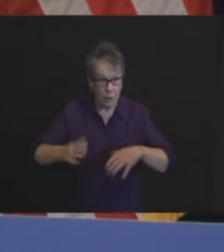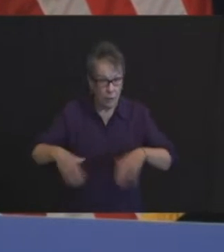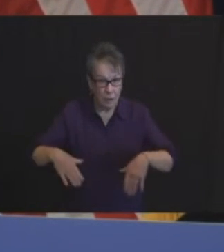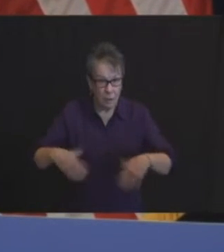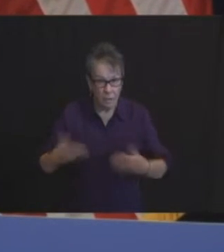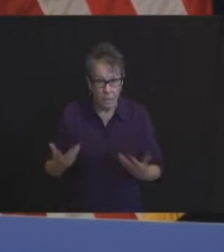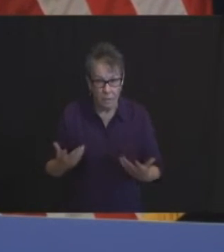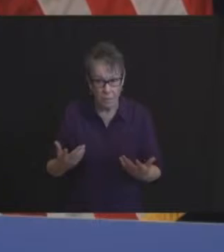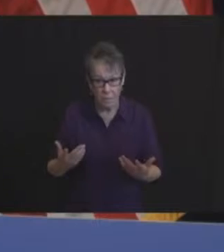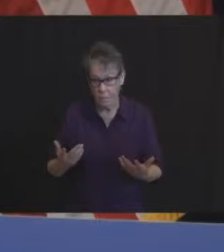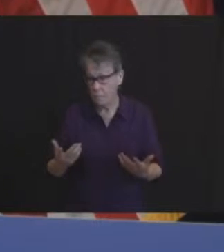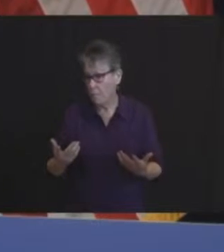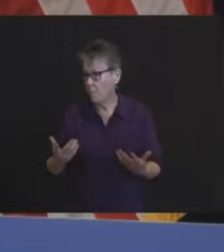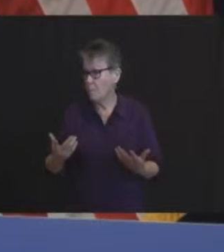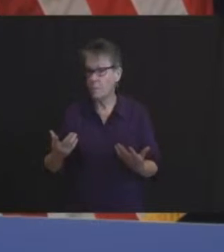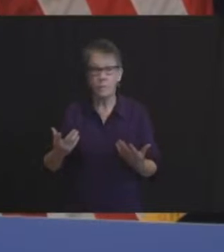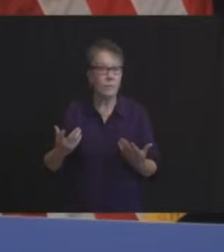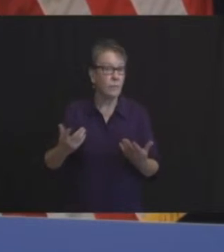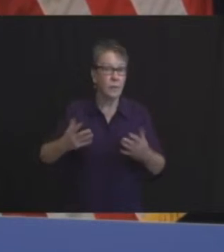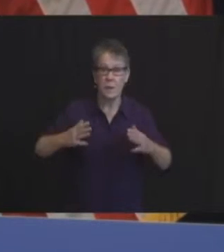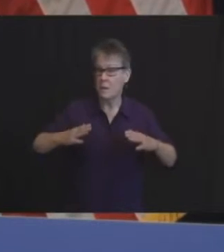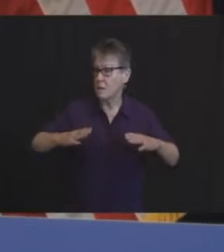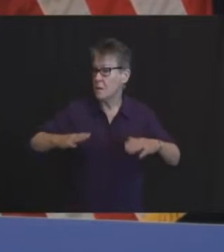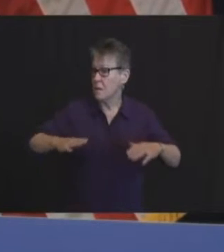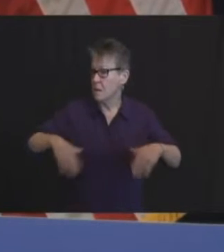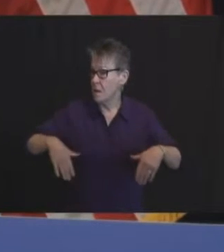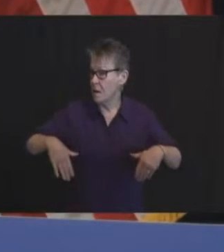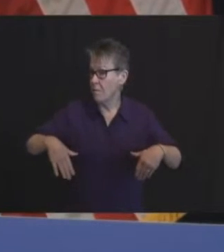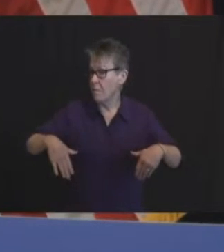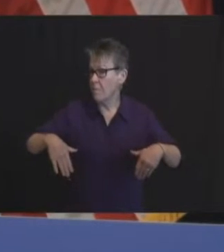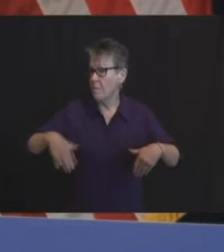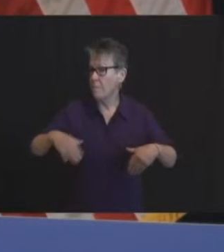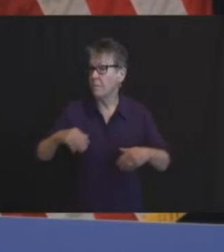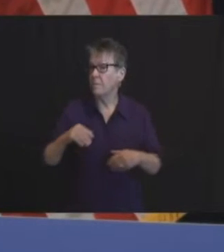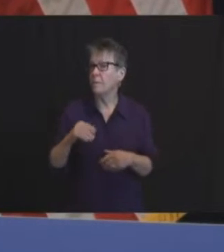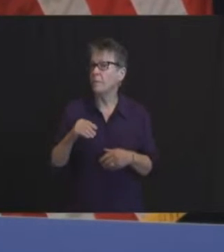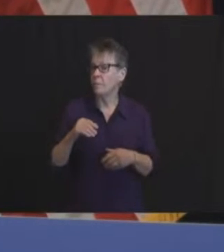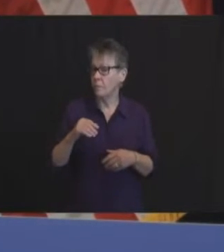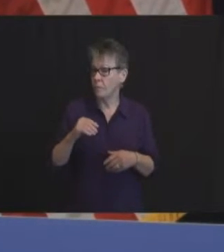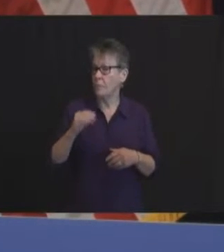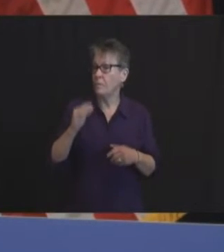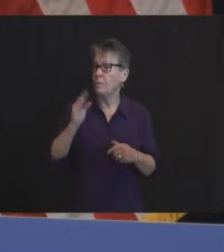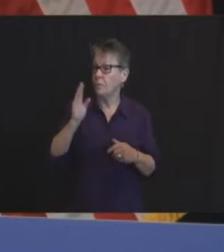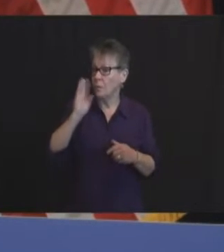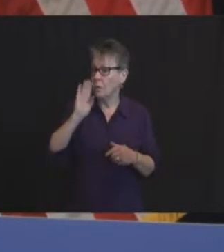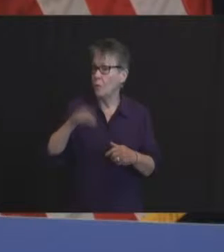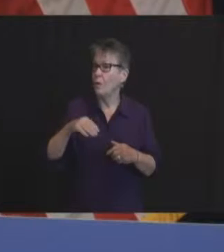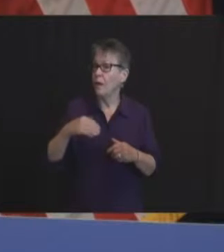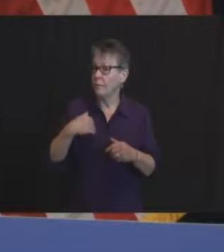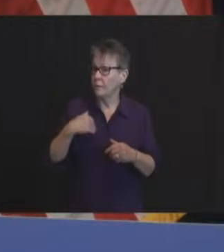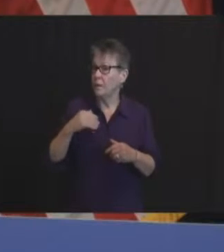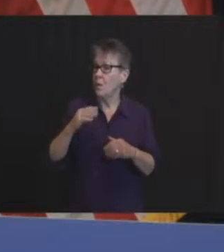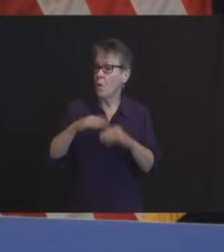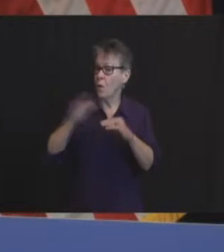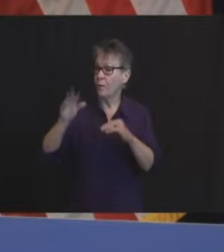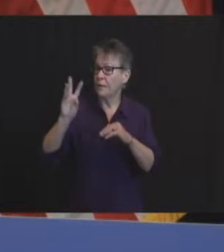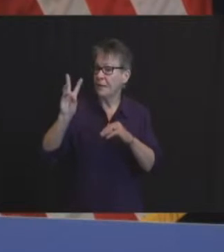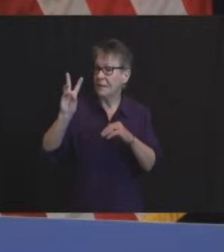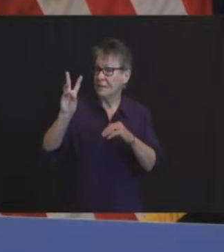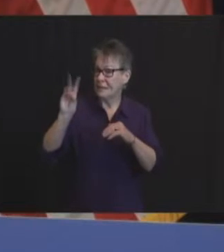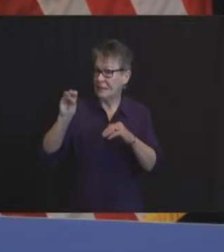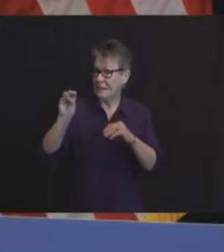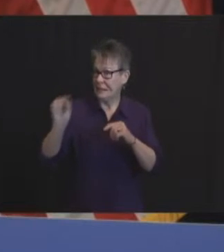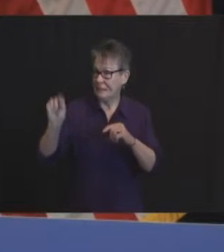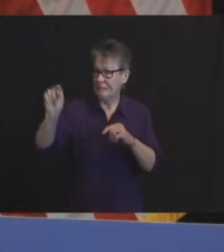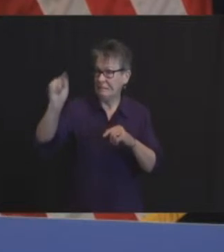know that right now that there are over 60 cases in at least 8 states, including our neighbors, New York, Connecticut, Pennsylvania.